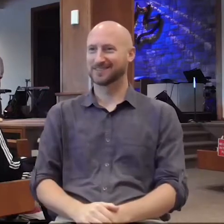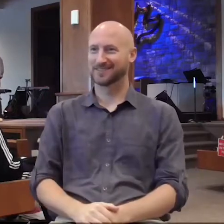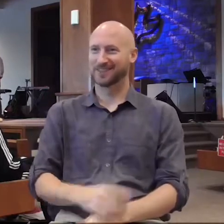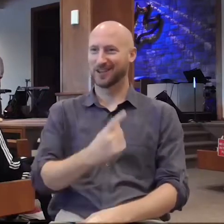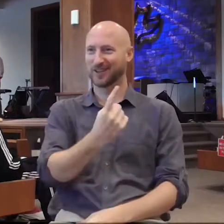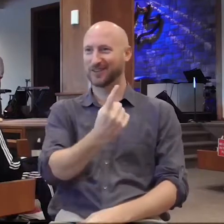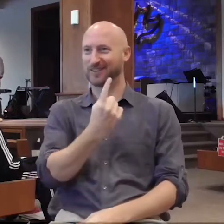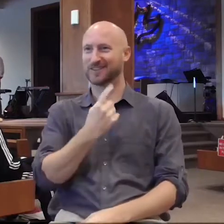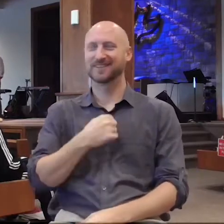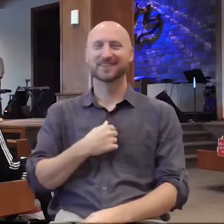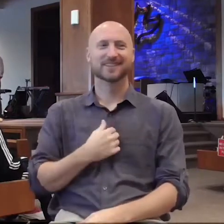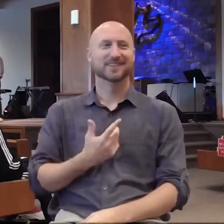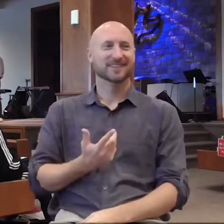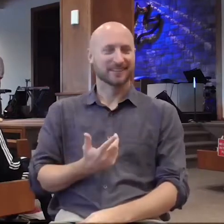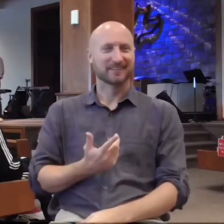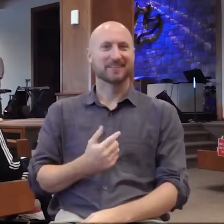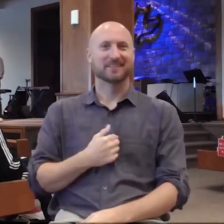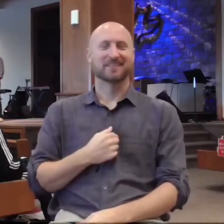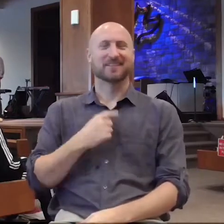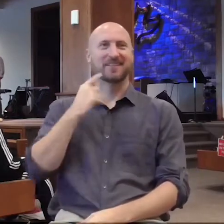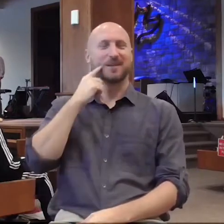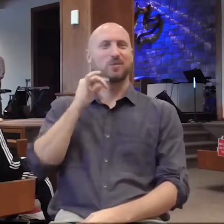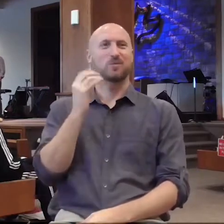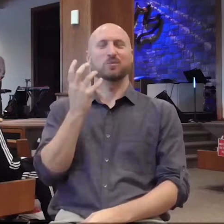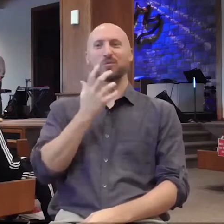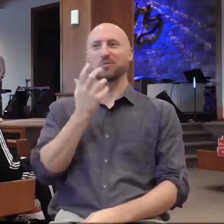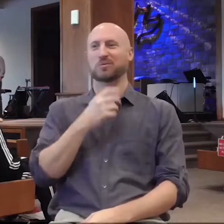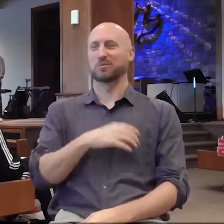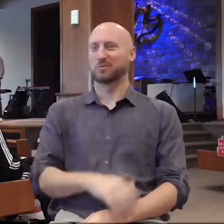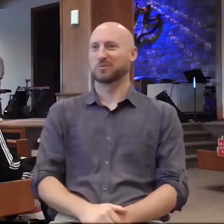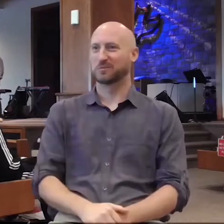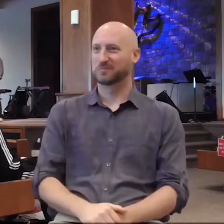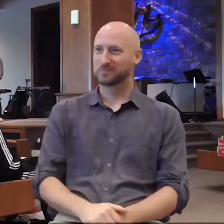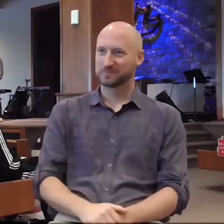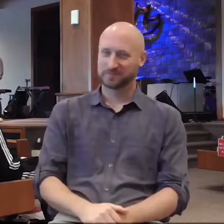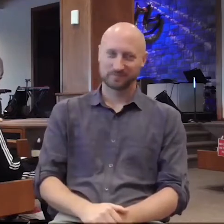I don't ever think that. It's a senior high guy. That's a graphics person.